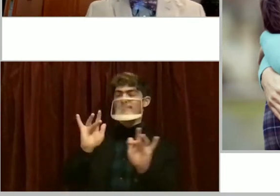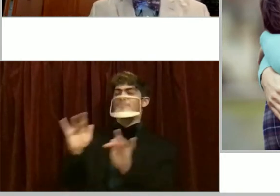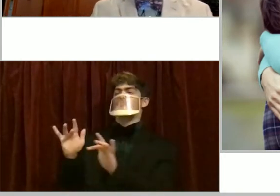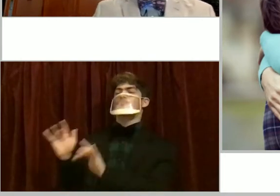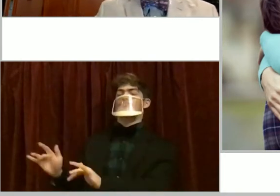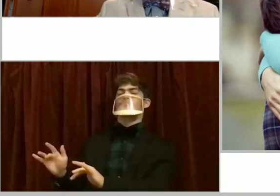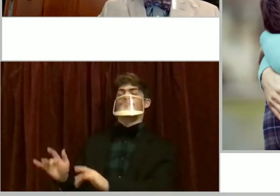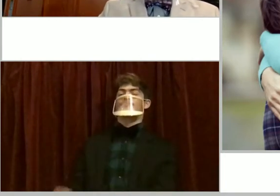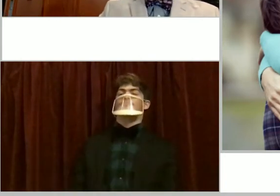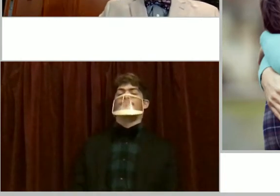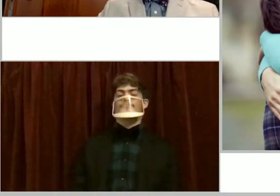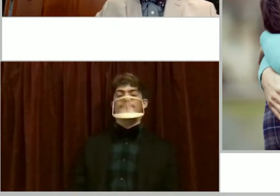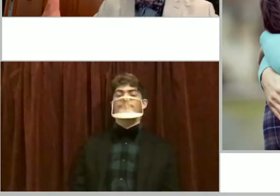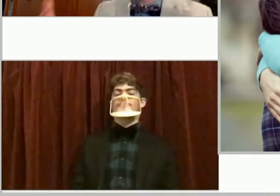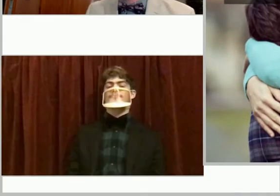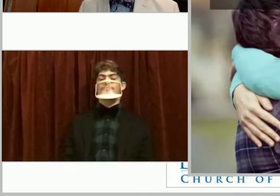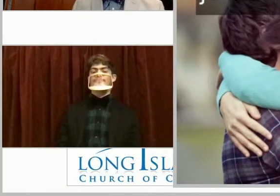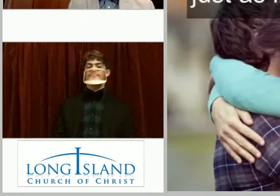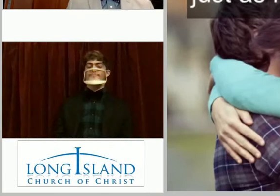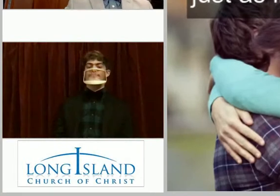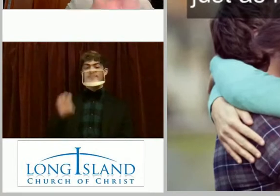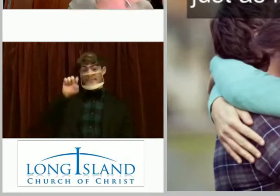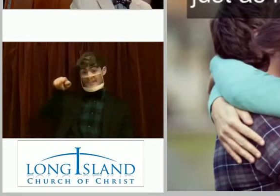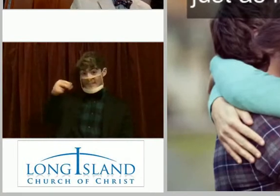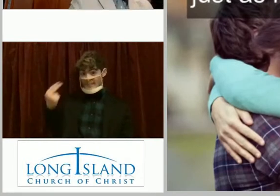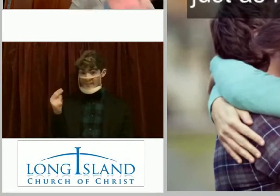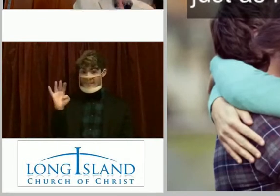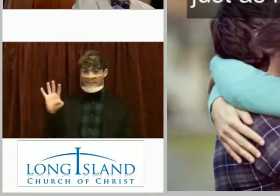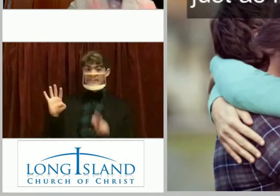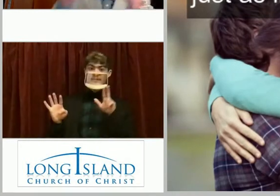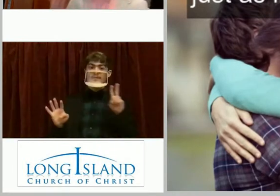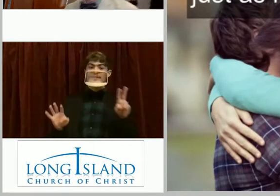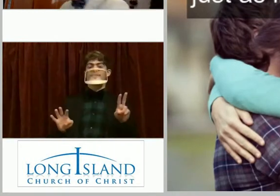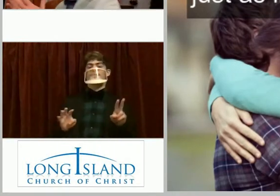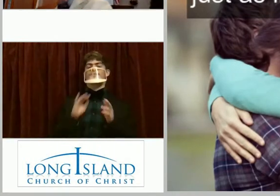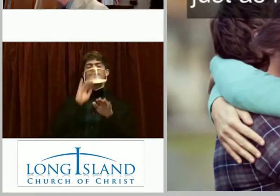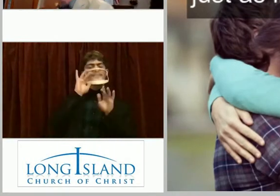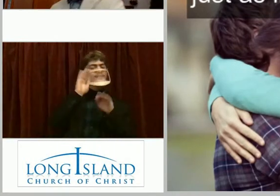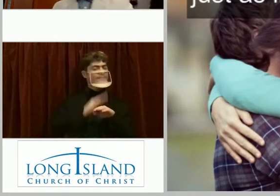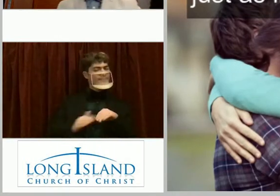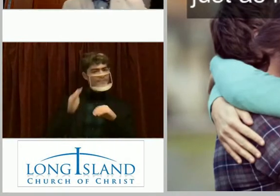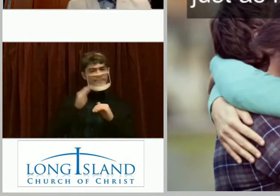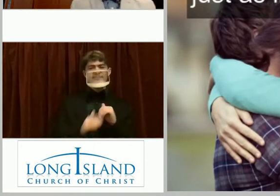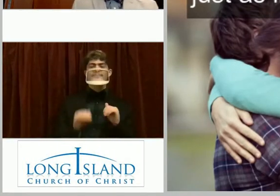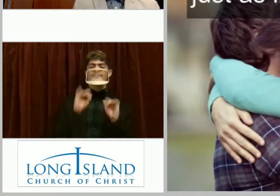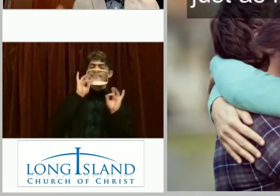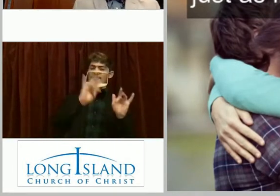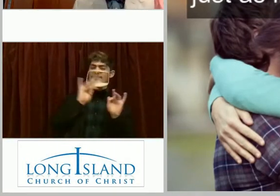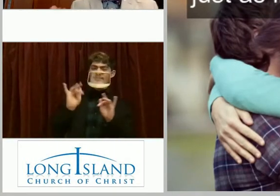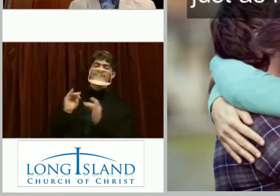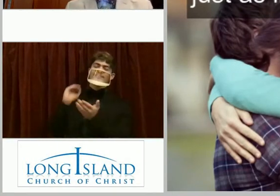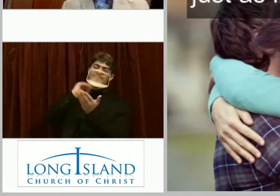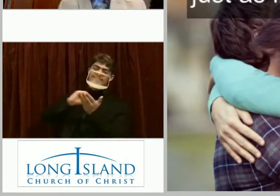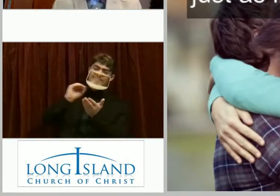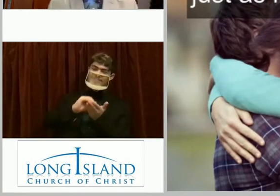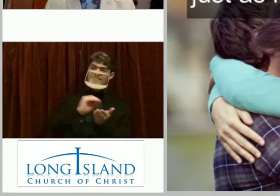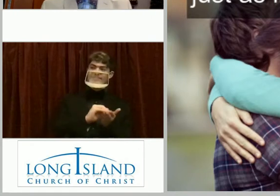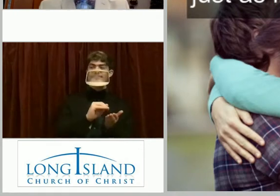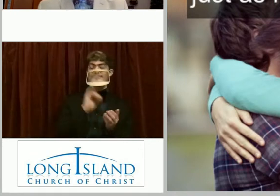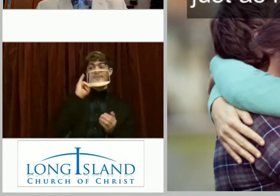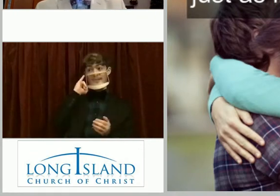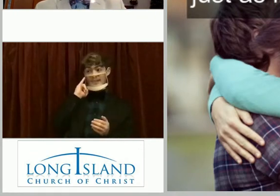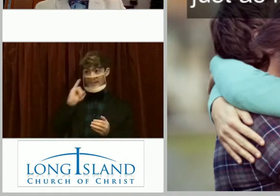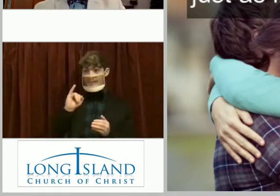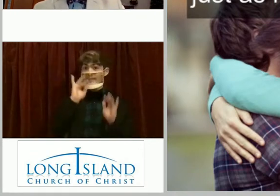compassionate to one another, forgiving each other. You see here, compassion is tied to forgiveness. You can't have one without the